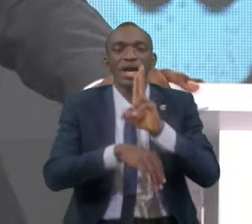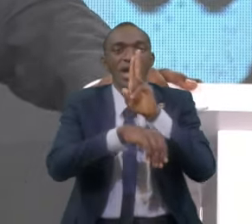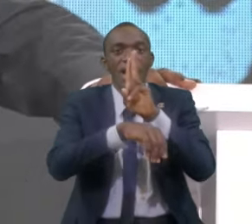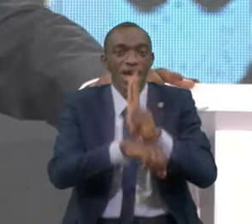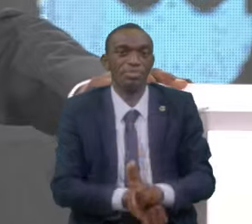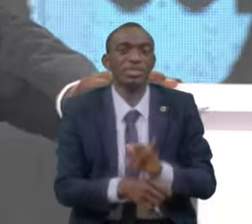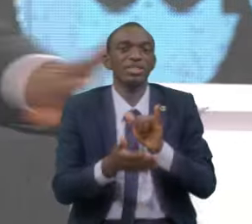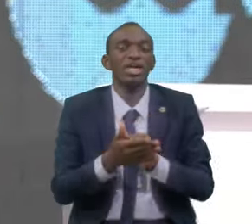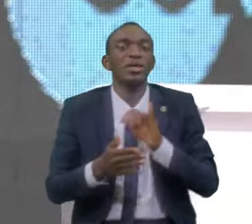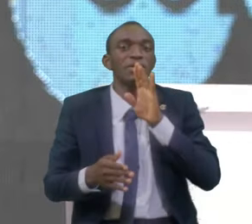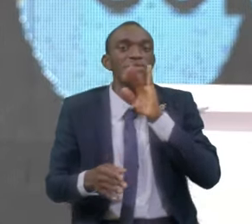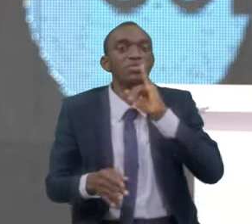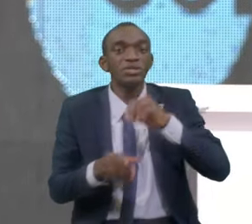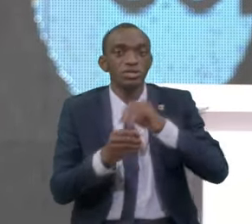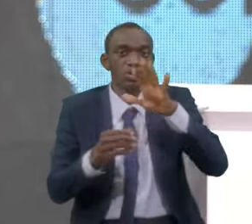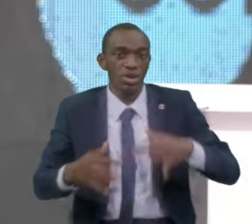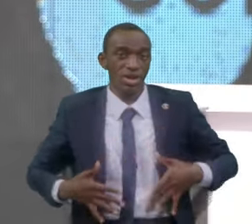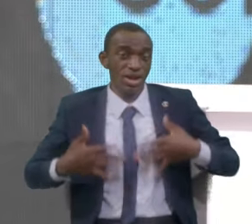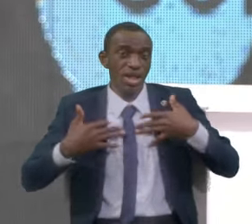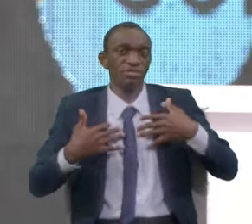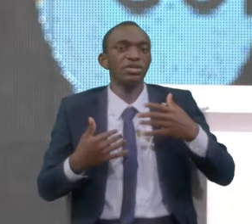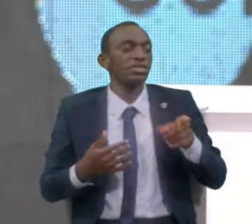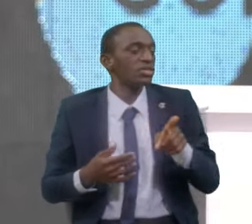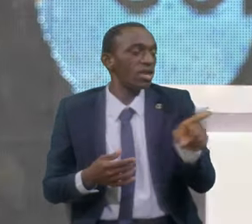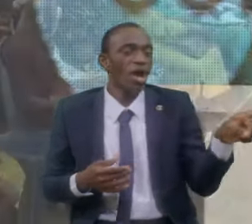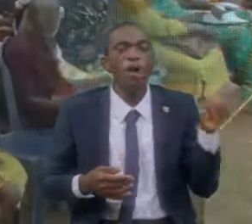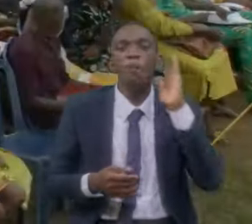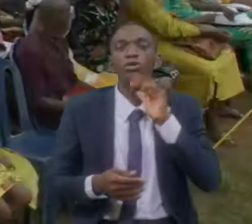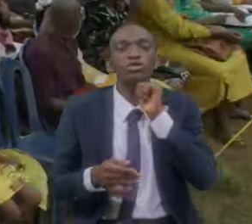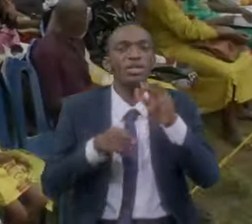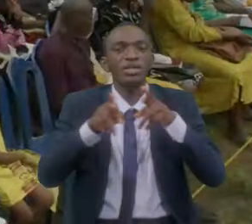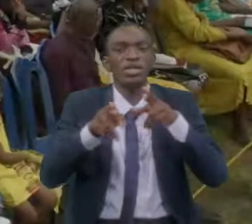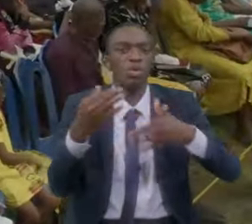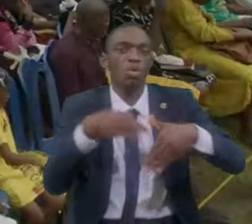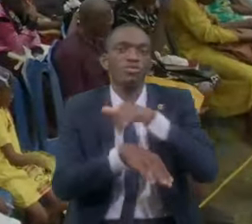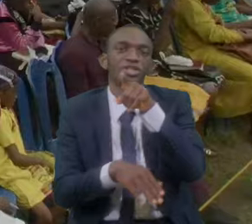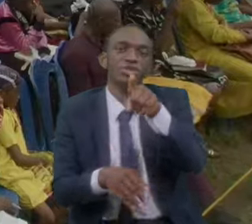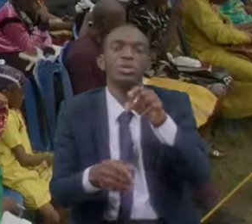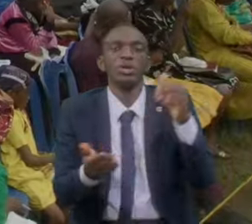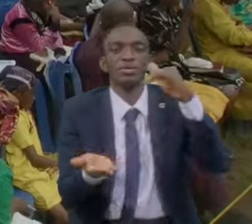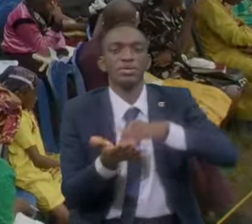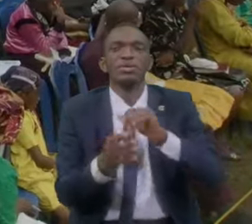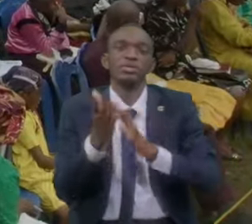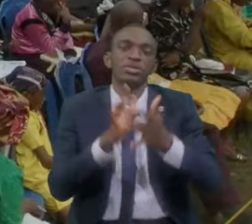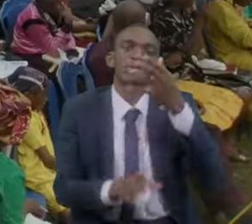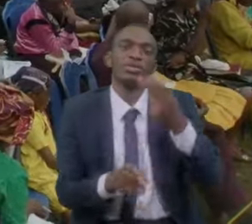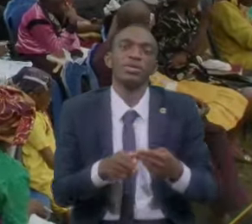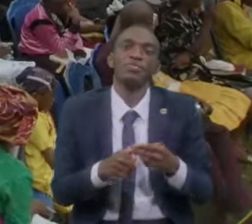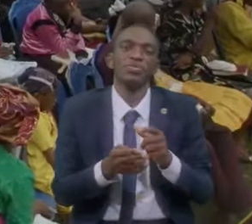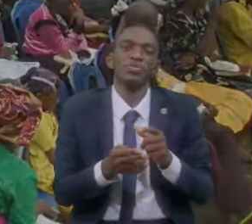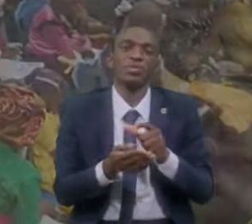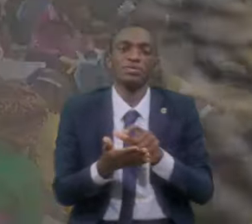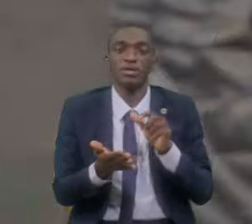reign over you anymore in Jesus' name. It says they that